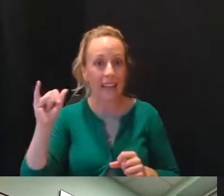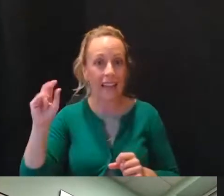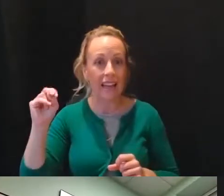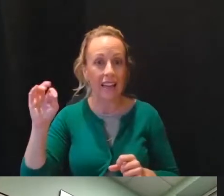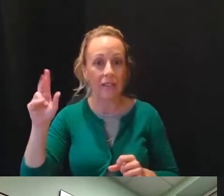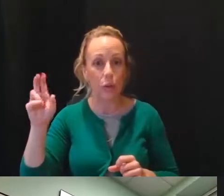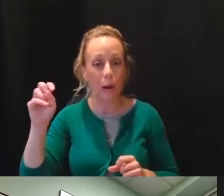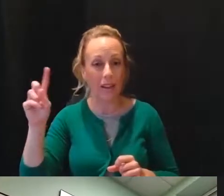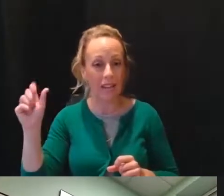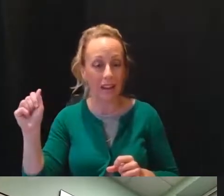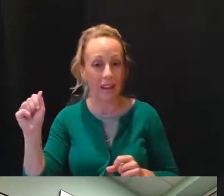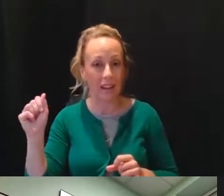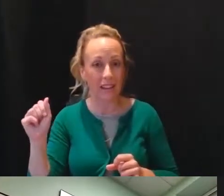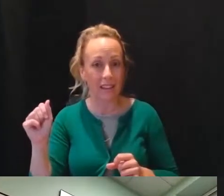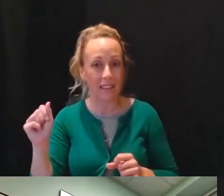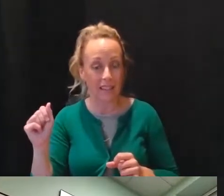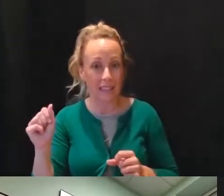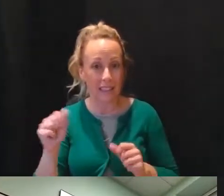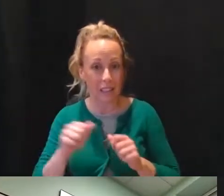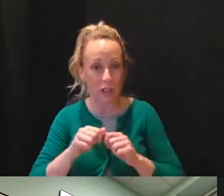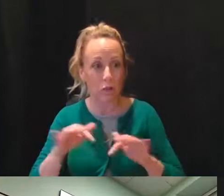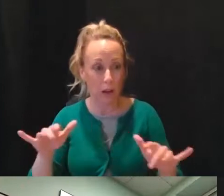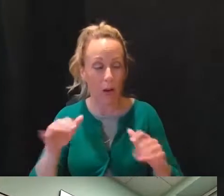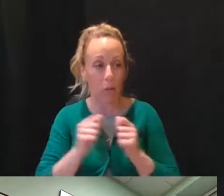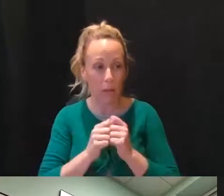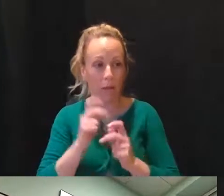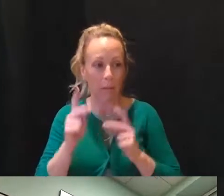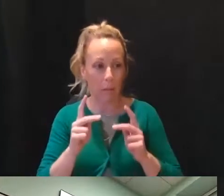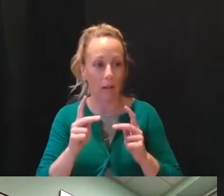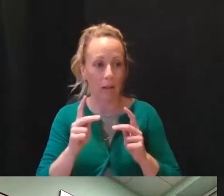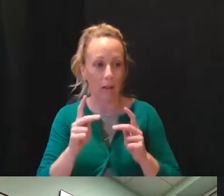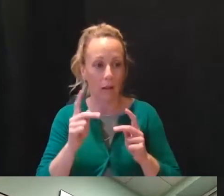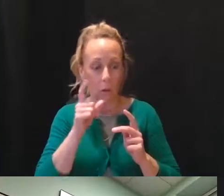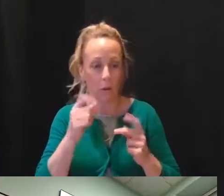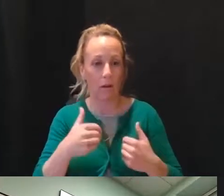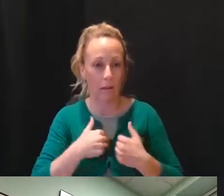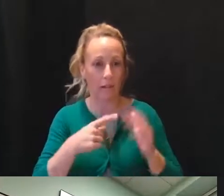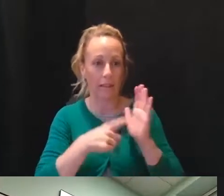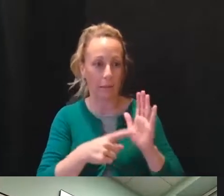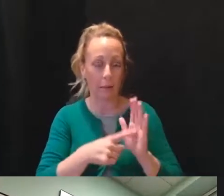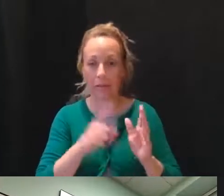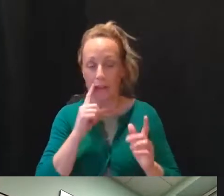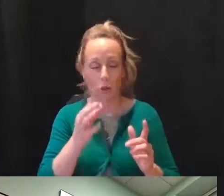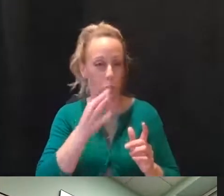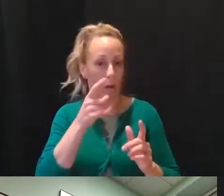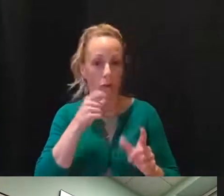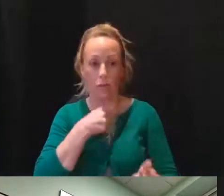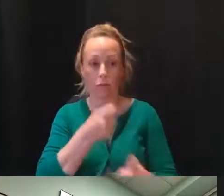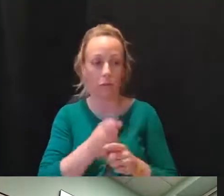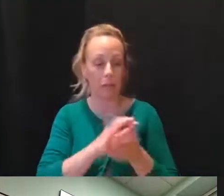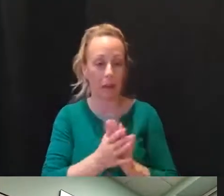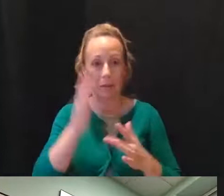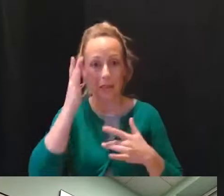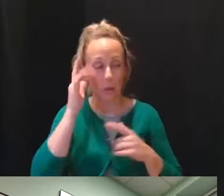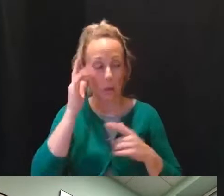almost totally spread by people with symptoms. So as soon as you start to get sick, you go home and